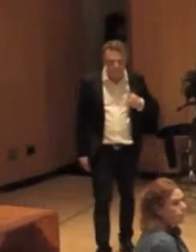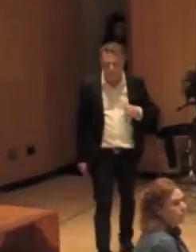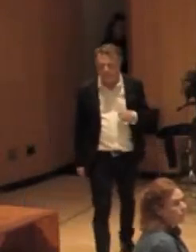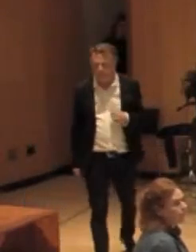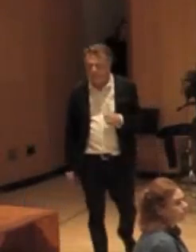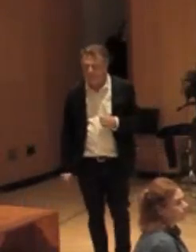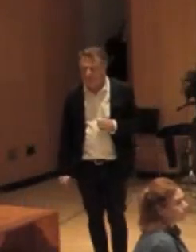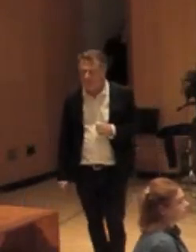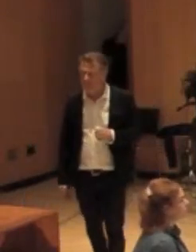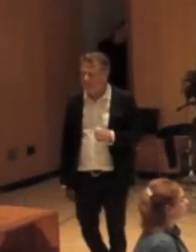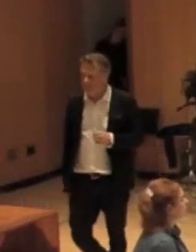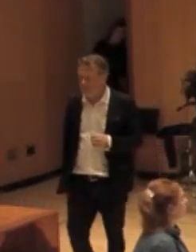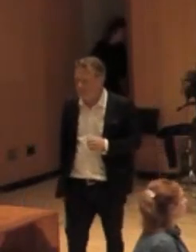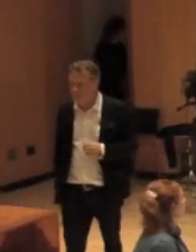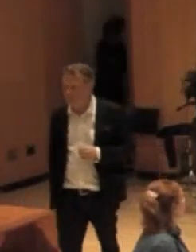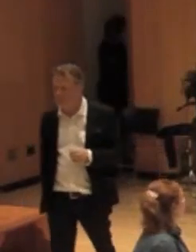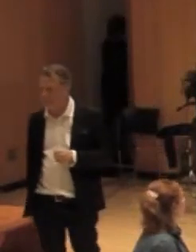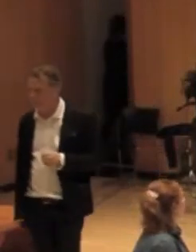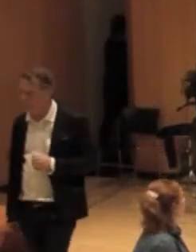e